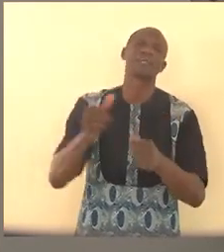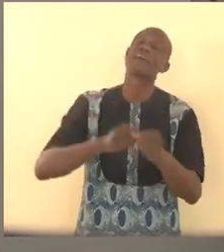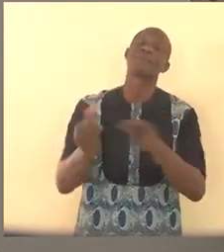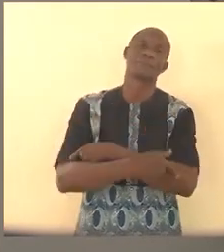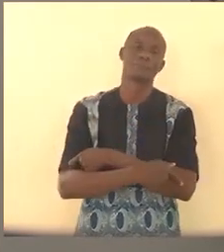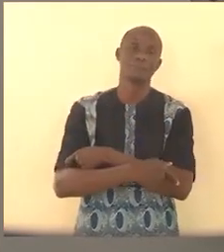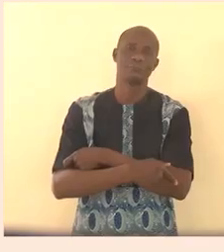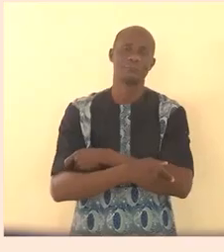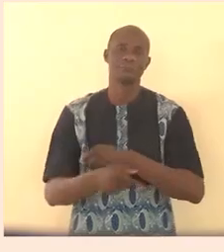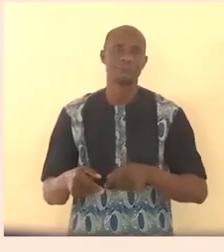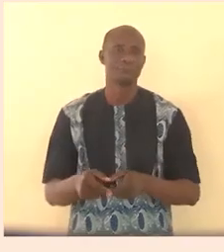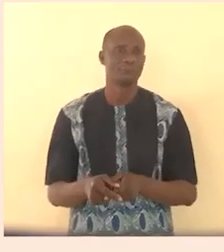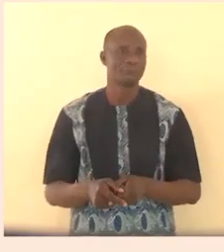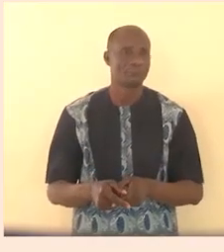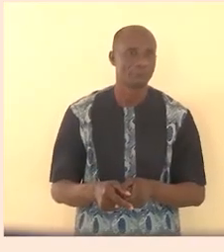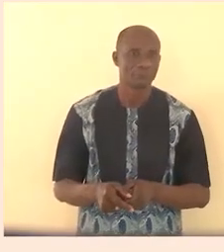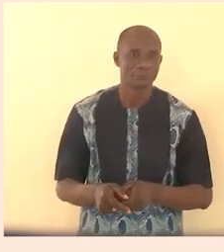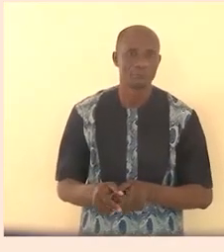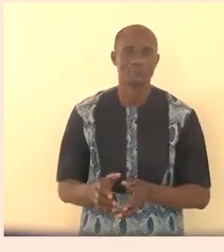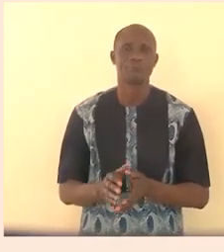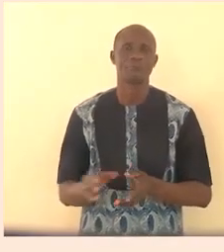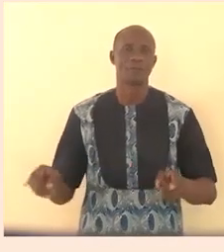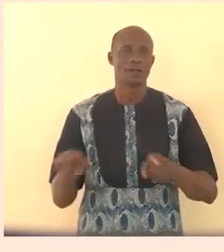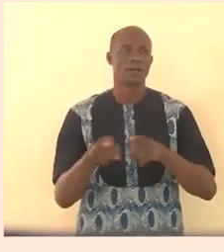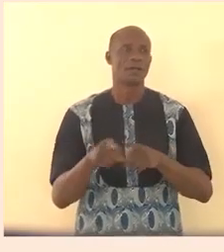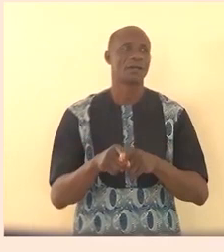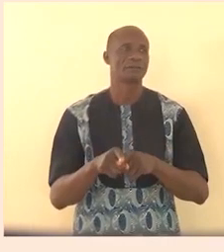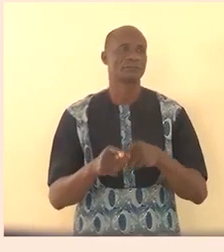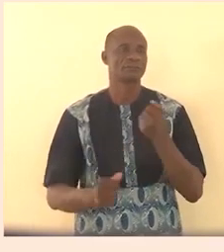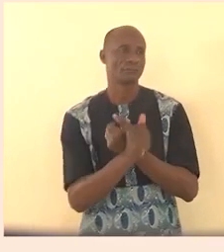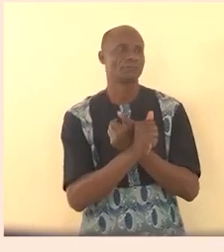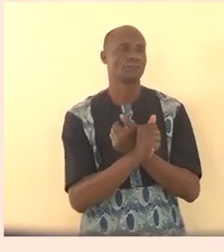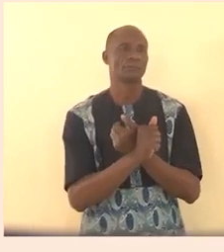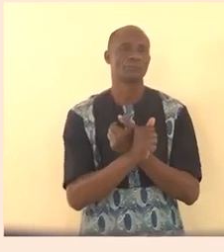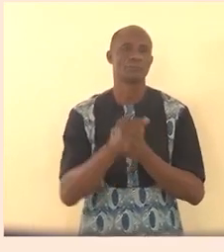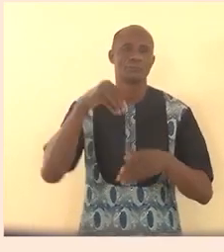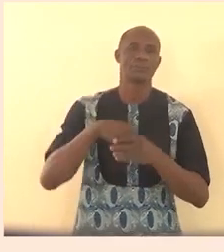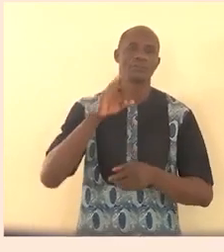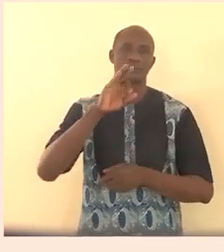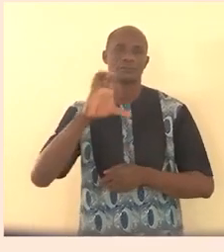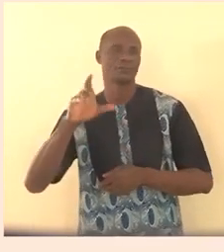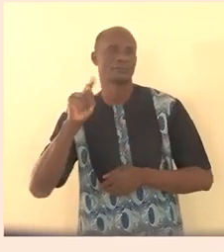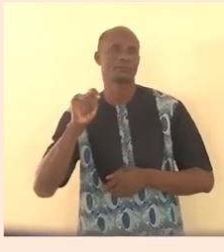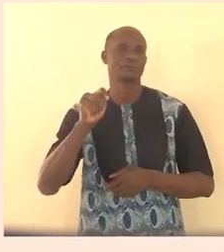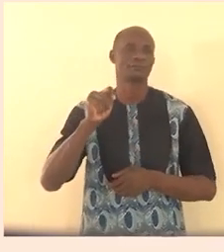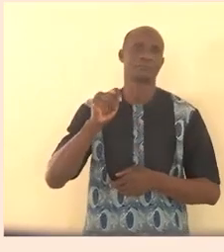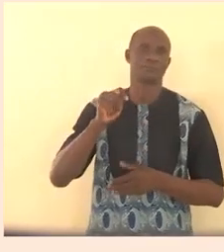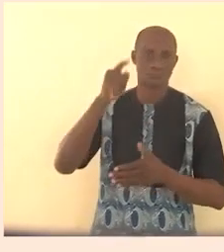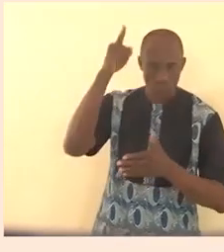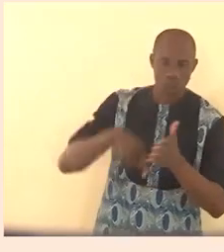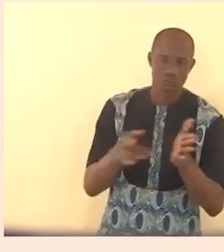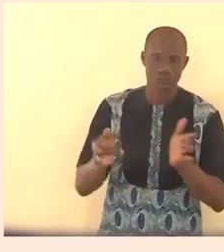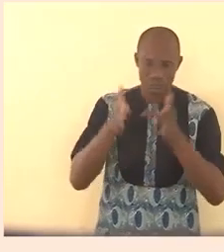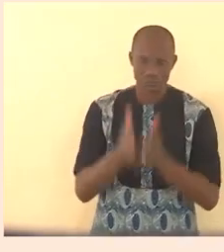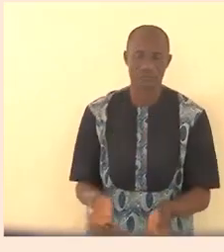daily, as terrorists threaten to invade FCT, the very seat of government,